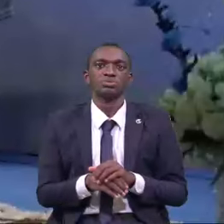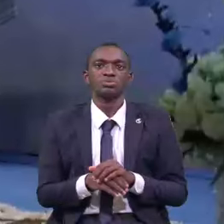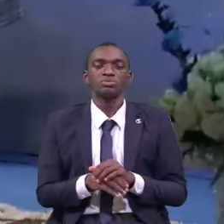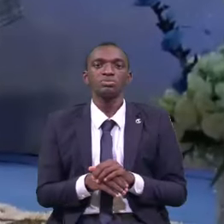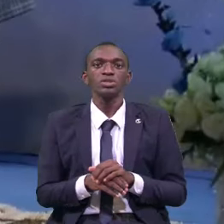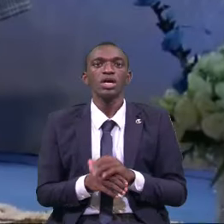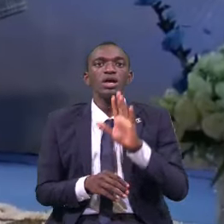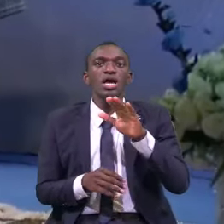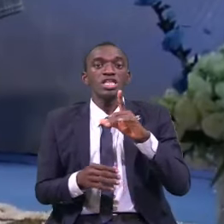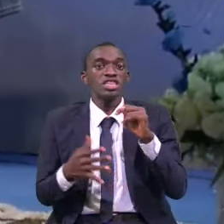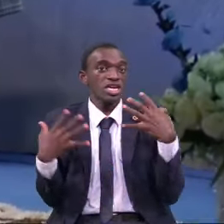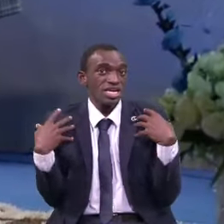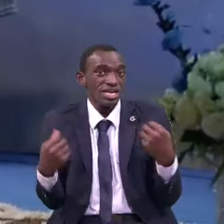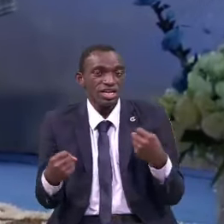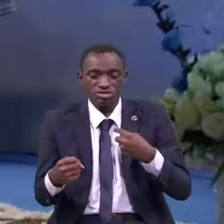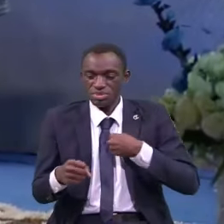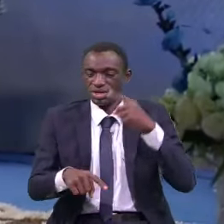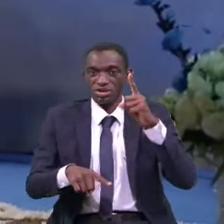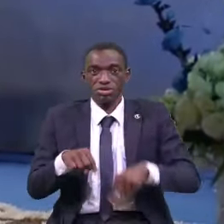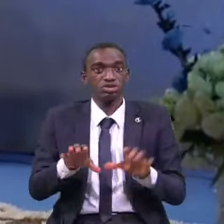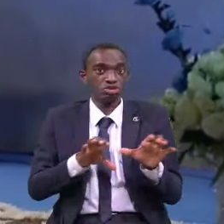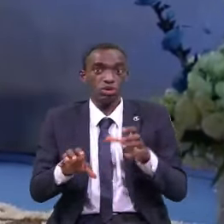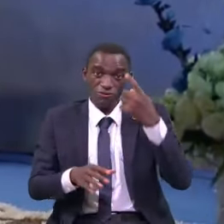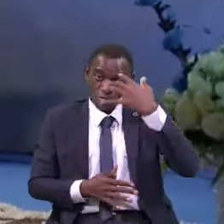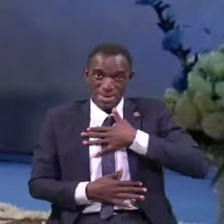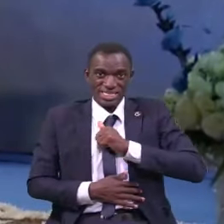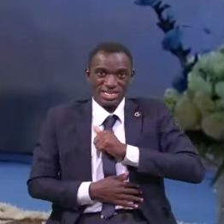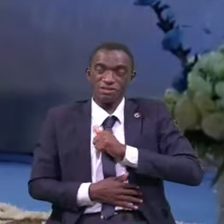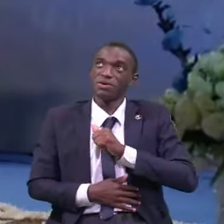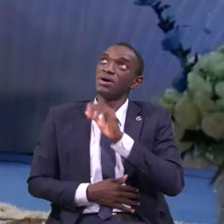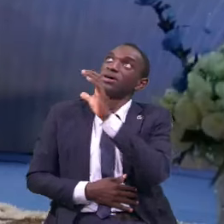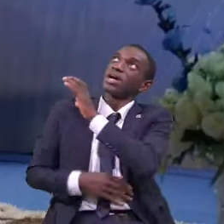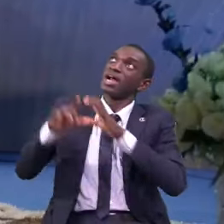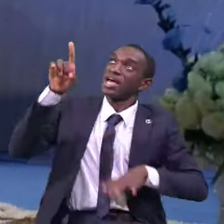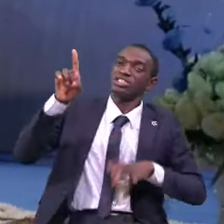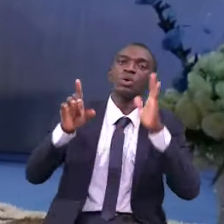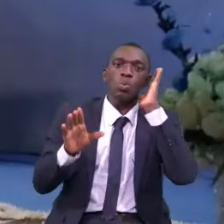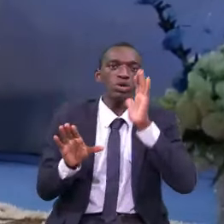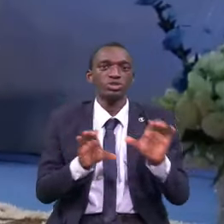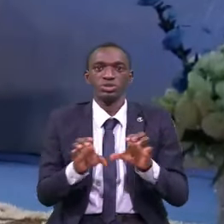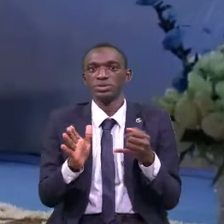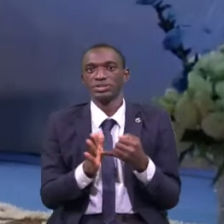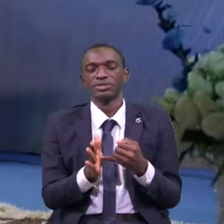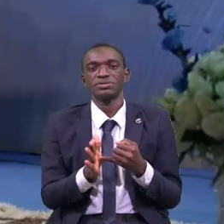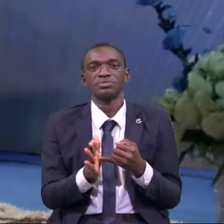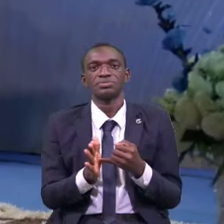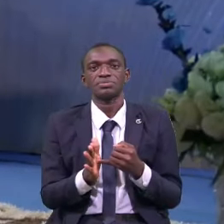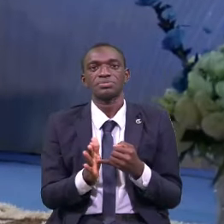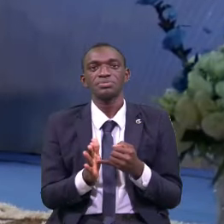The healing I couldn't do for myself, Christ will do it.